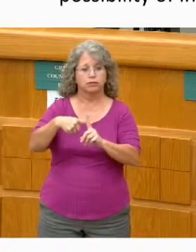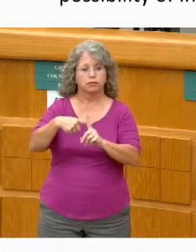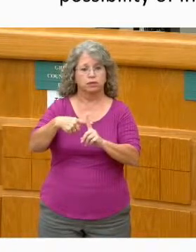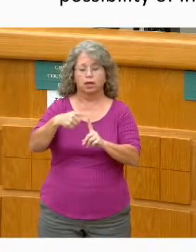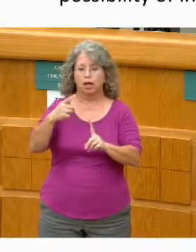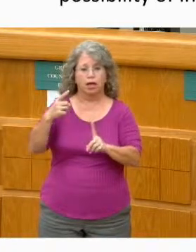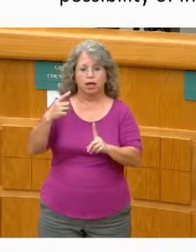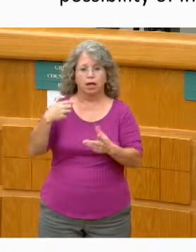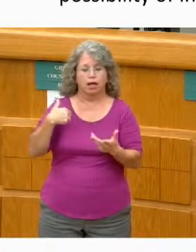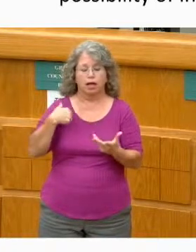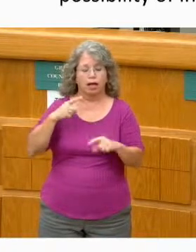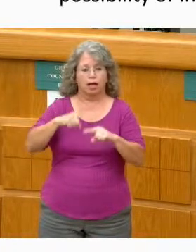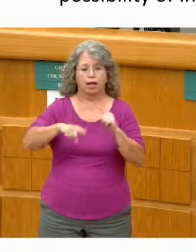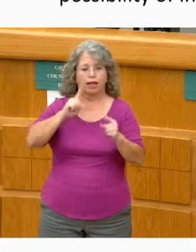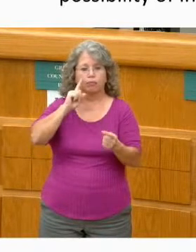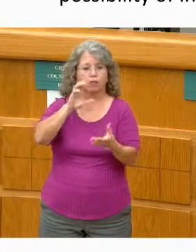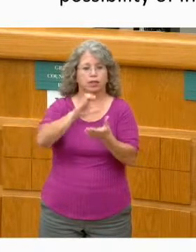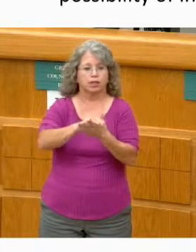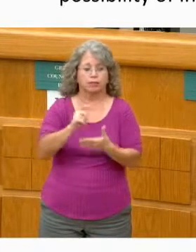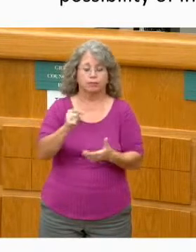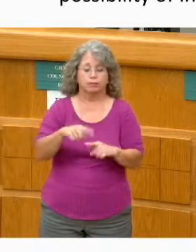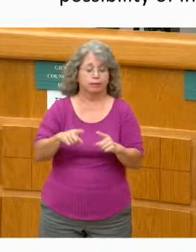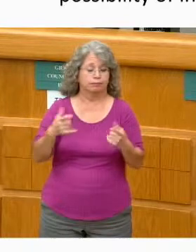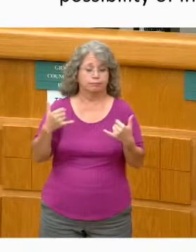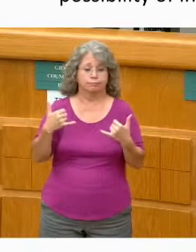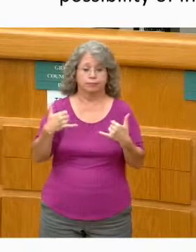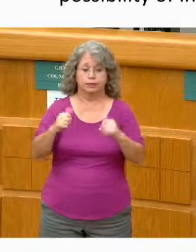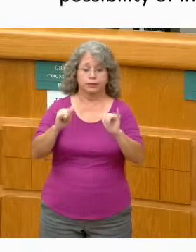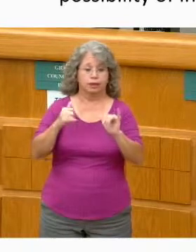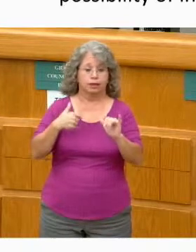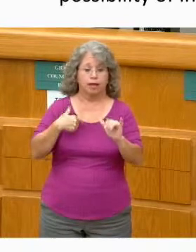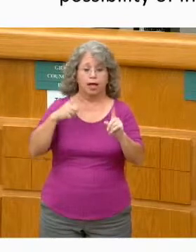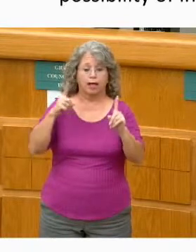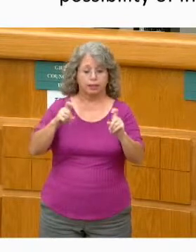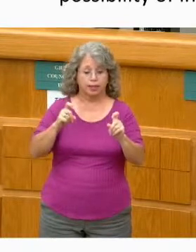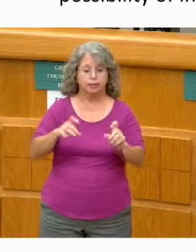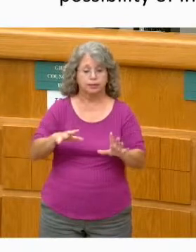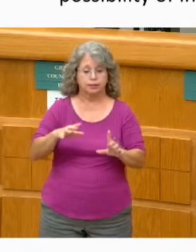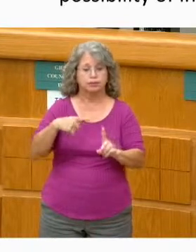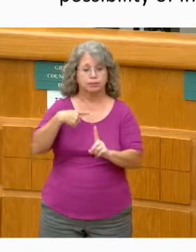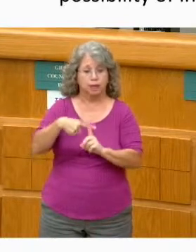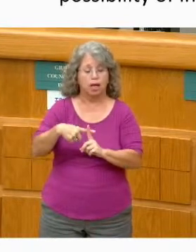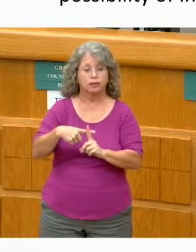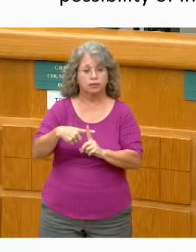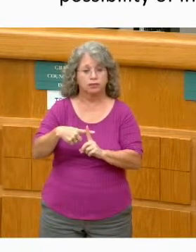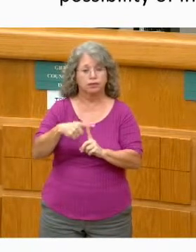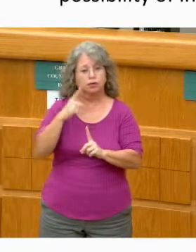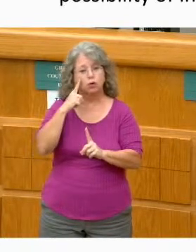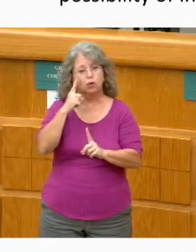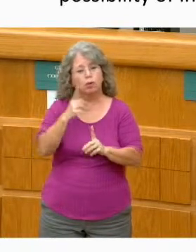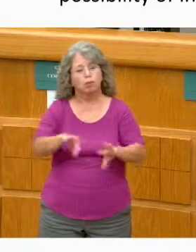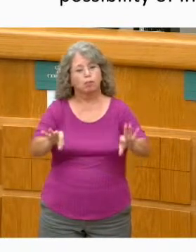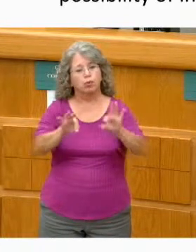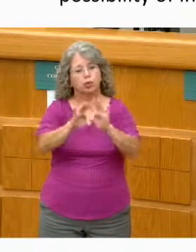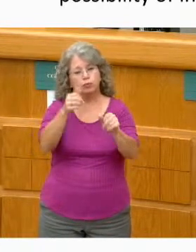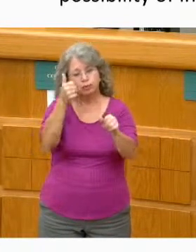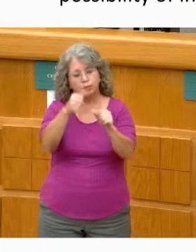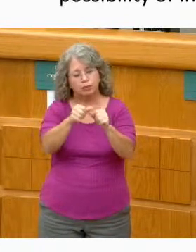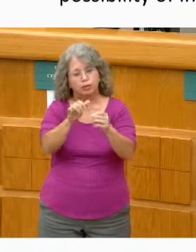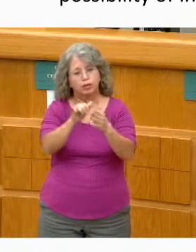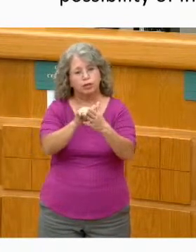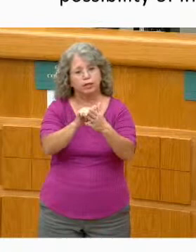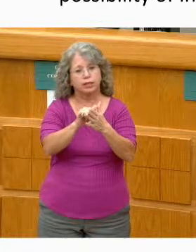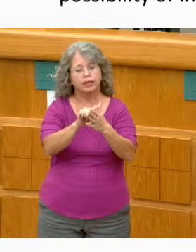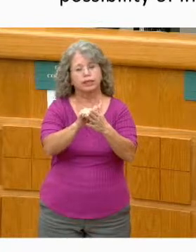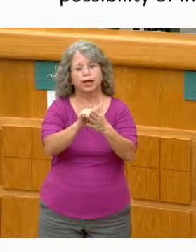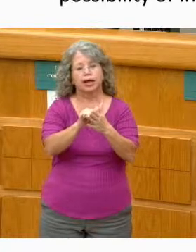positive. I kind of still can't believe it, but nonetheless, I tested positive, and I think it's important to